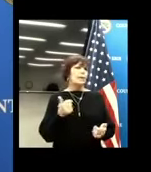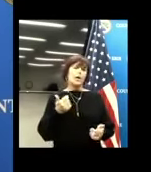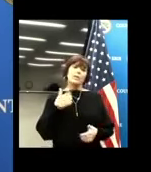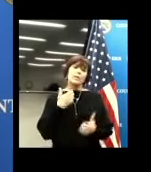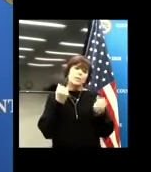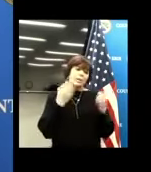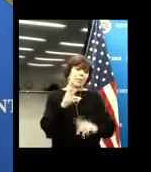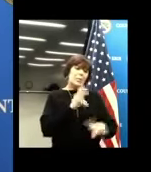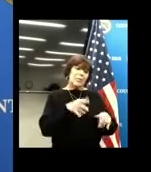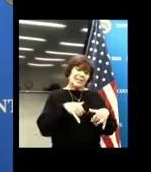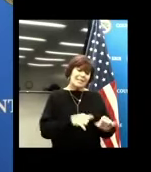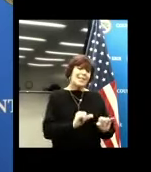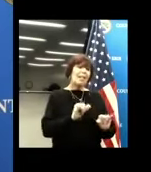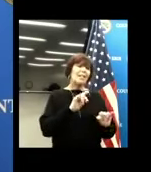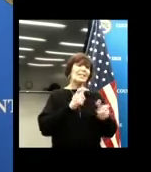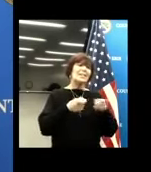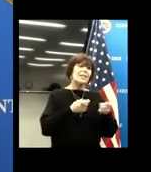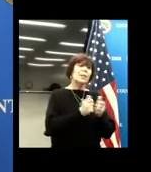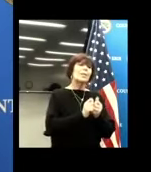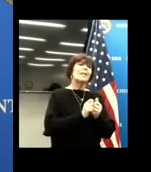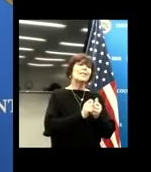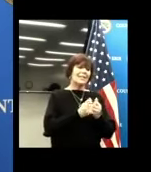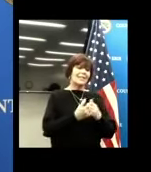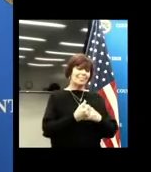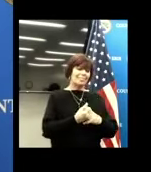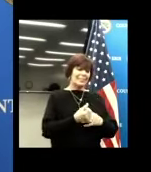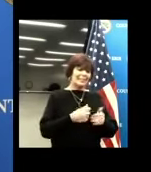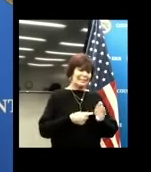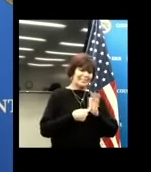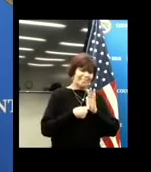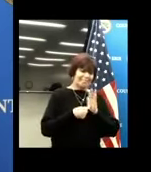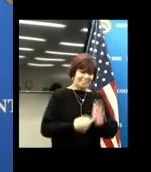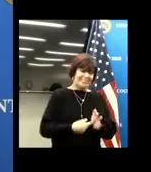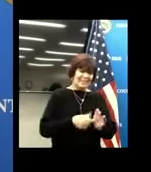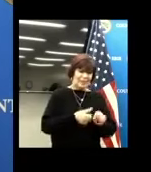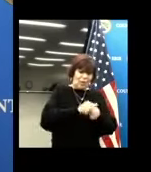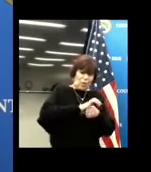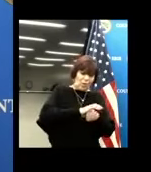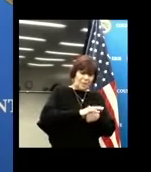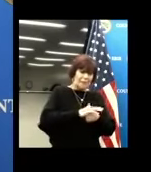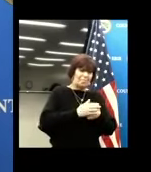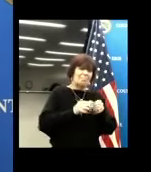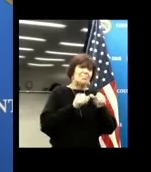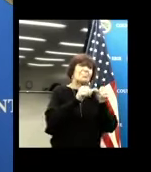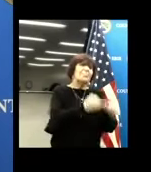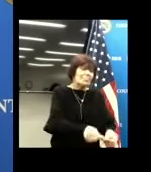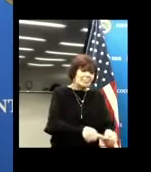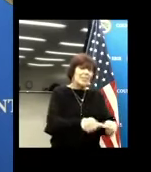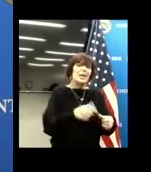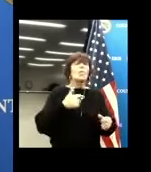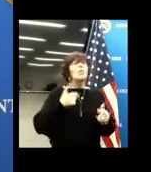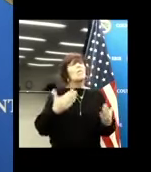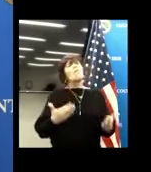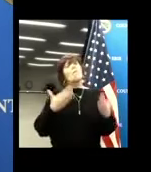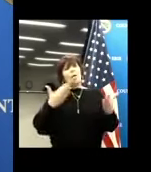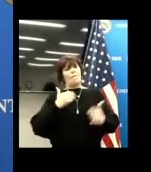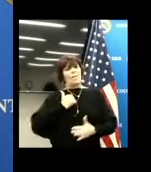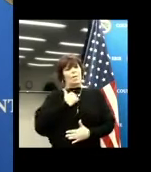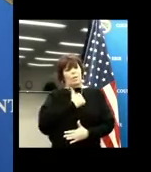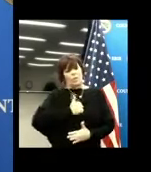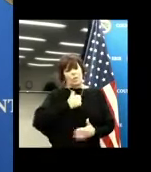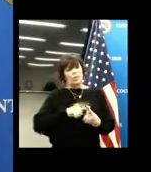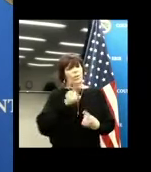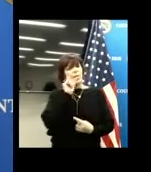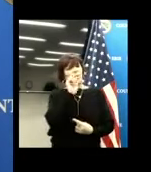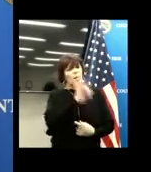serious after effects of COVID-19. And on behalf of myself and the people of Erie County, we certainly want to offer our deepest condolences to those